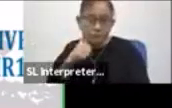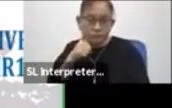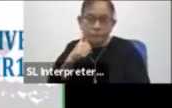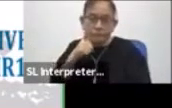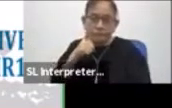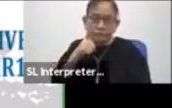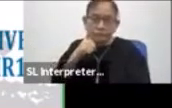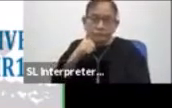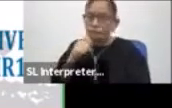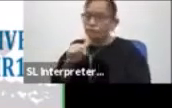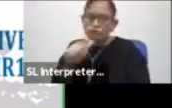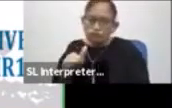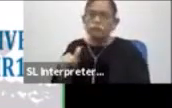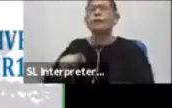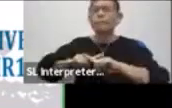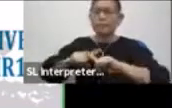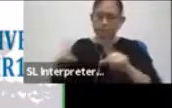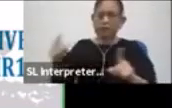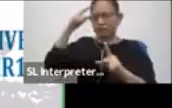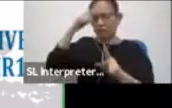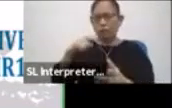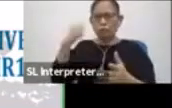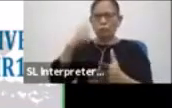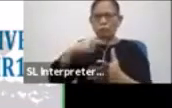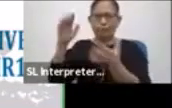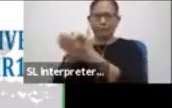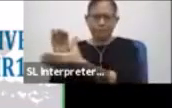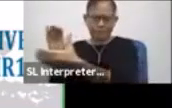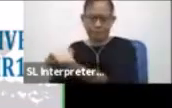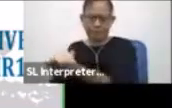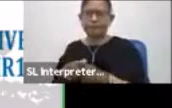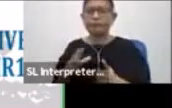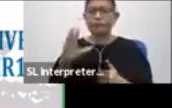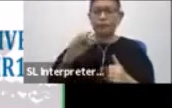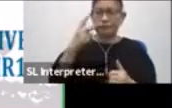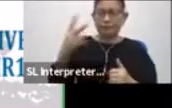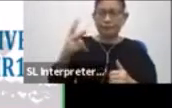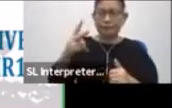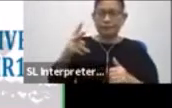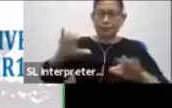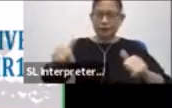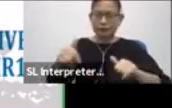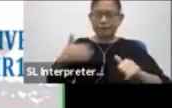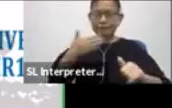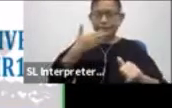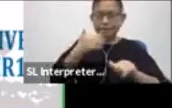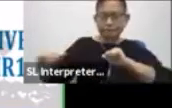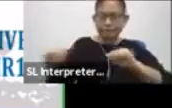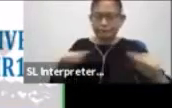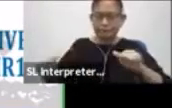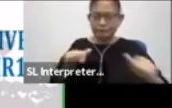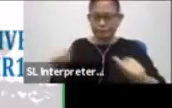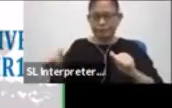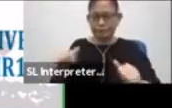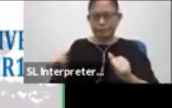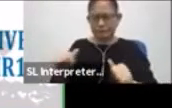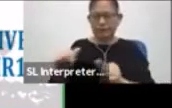married. But the evidence is that the sexual activities among the young females in India takes place within the context of